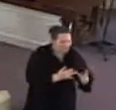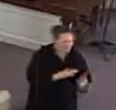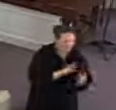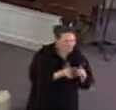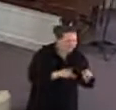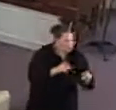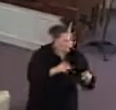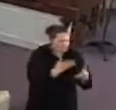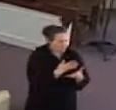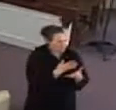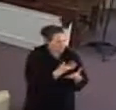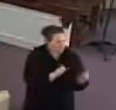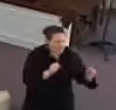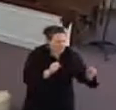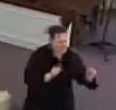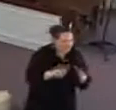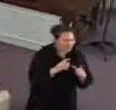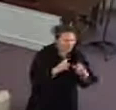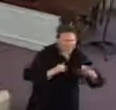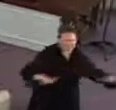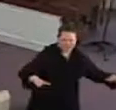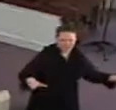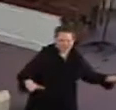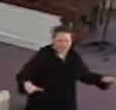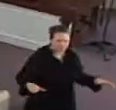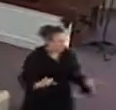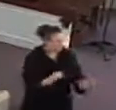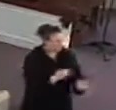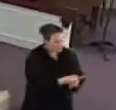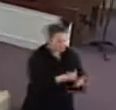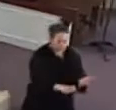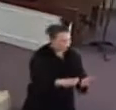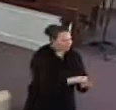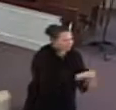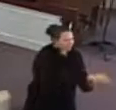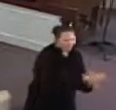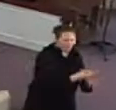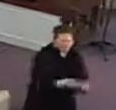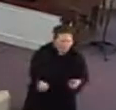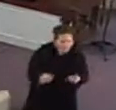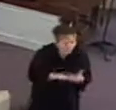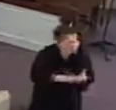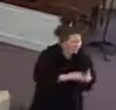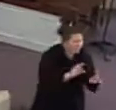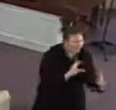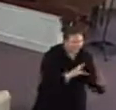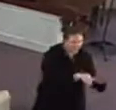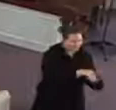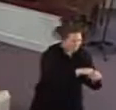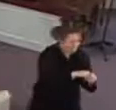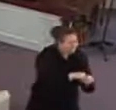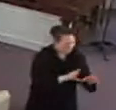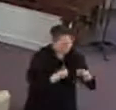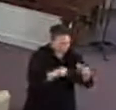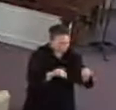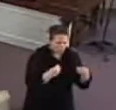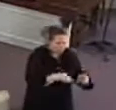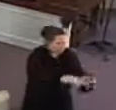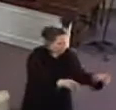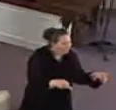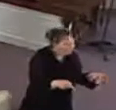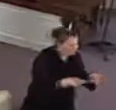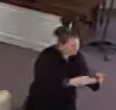and selling land and bringing the money, and they were seeing revival take place, and they said, you know, we want to get in on this. And so they went and sold some property,